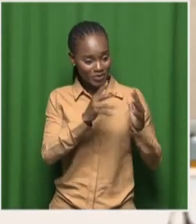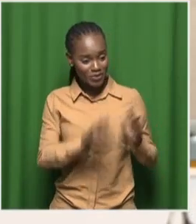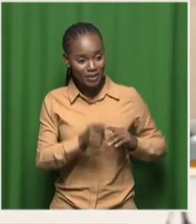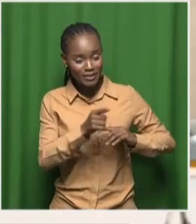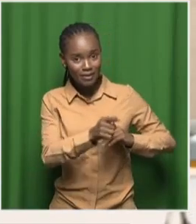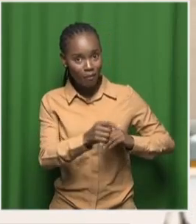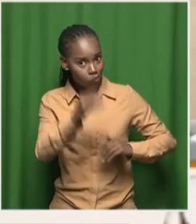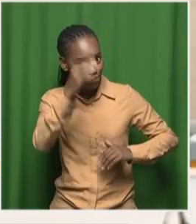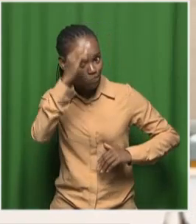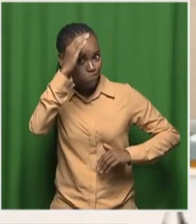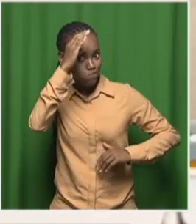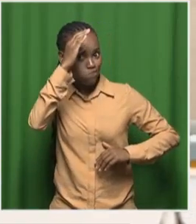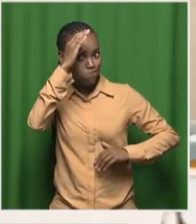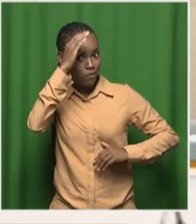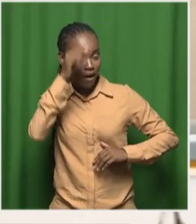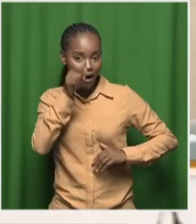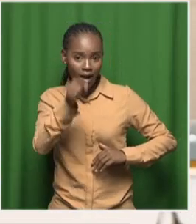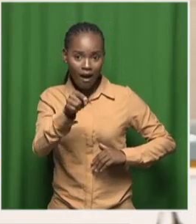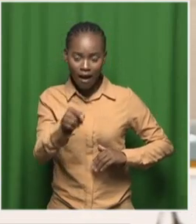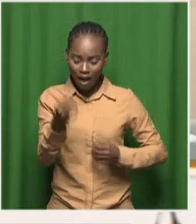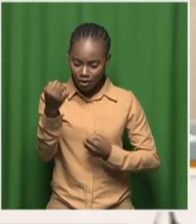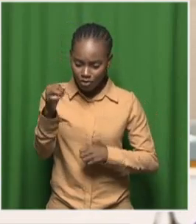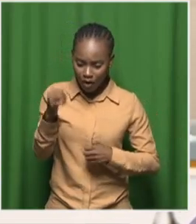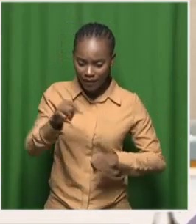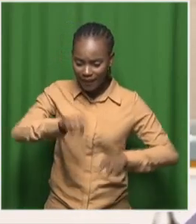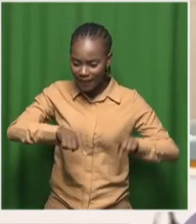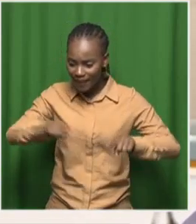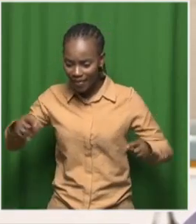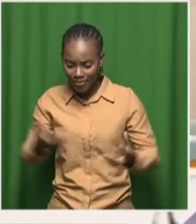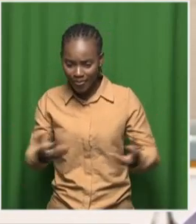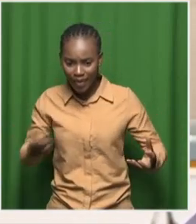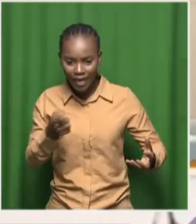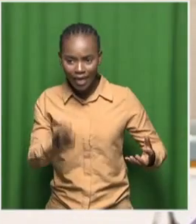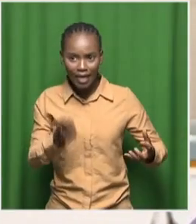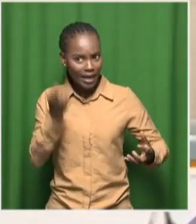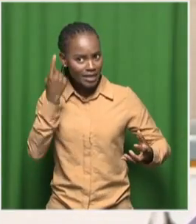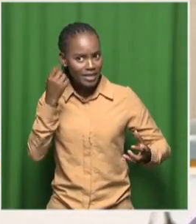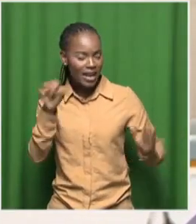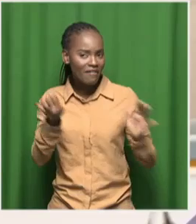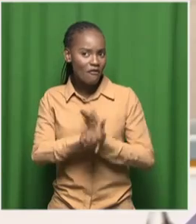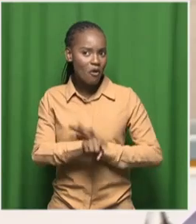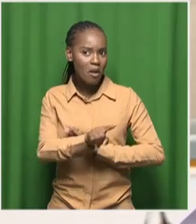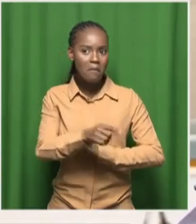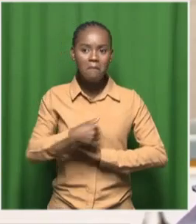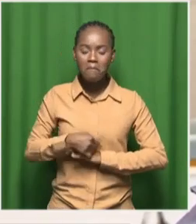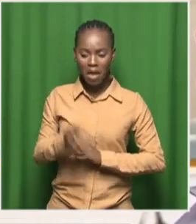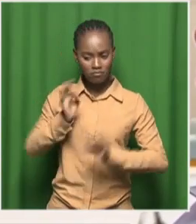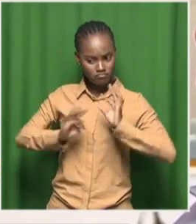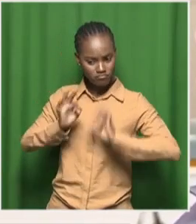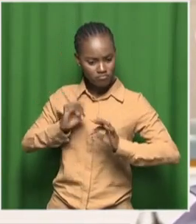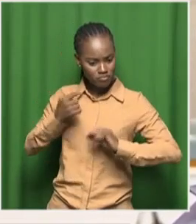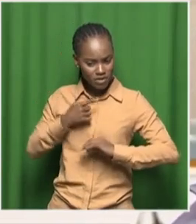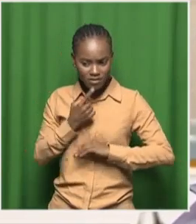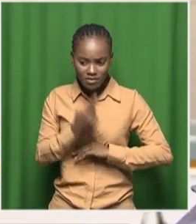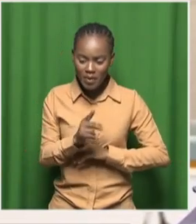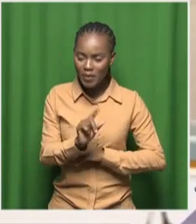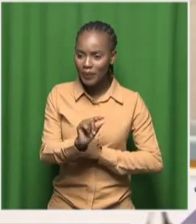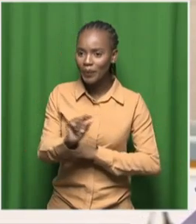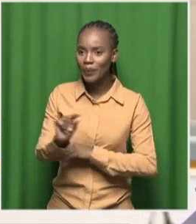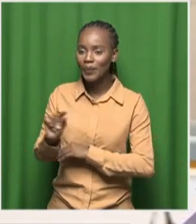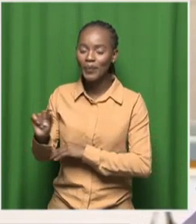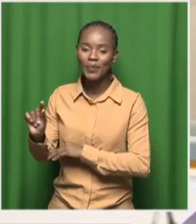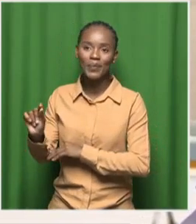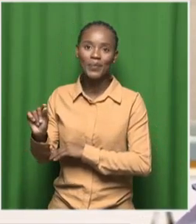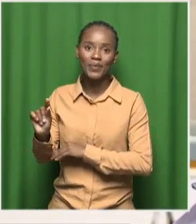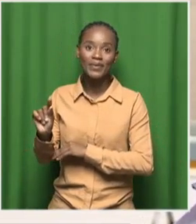of facilities that we have, the exposure that they have to practical training. A couple of years ago, we introduced